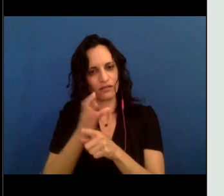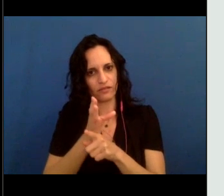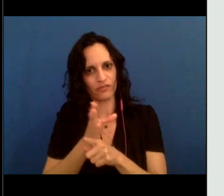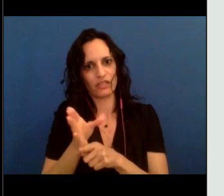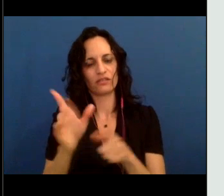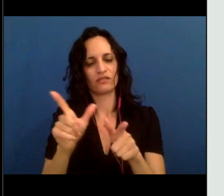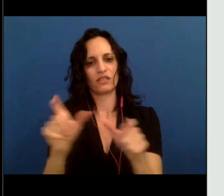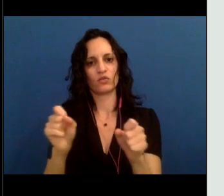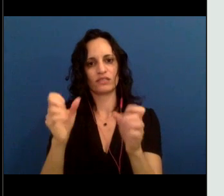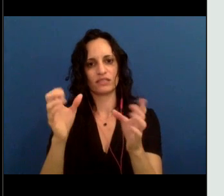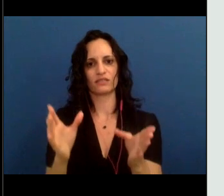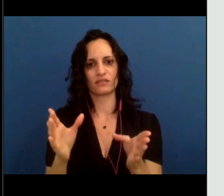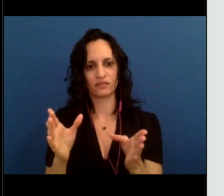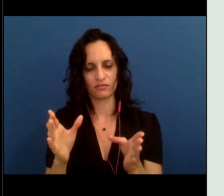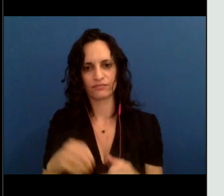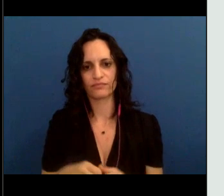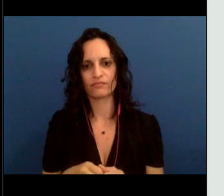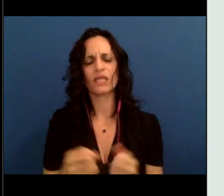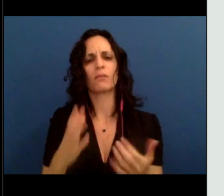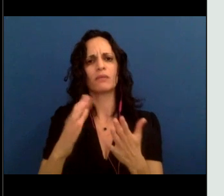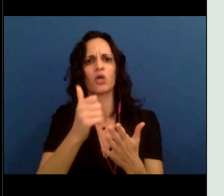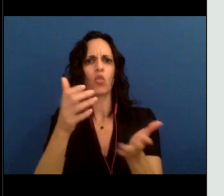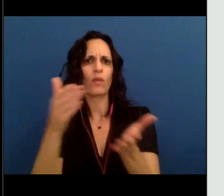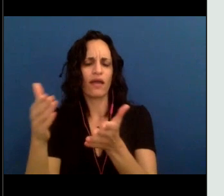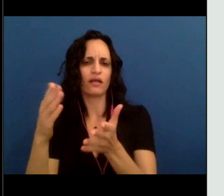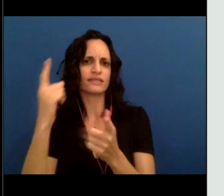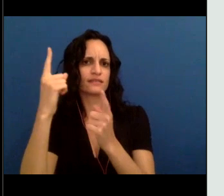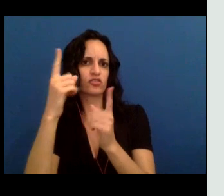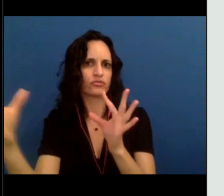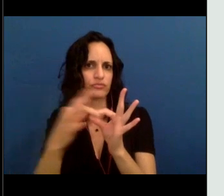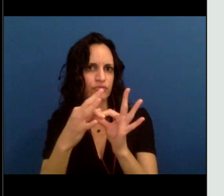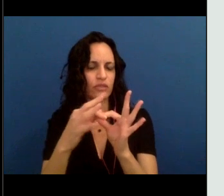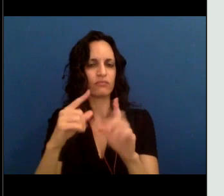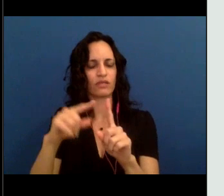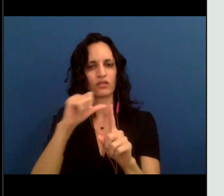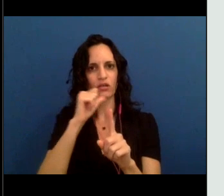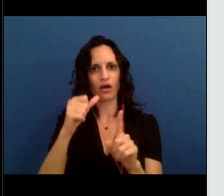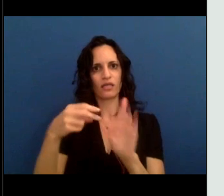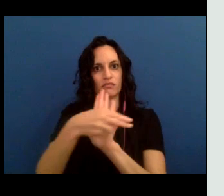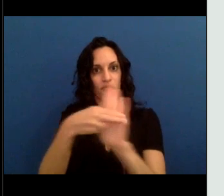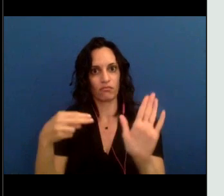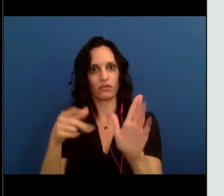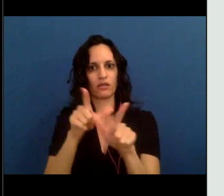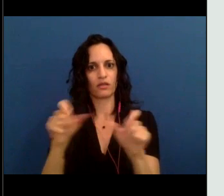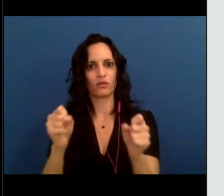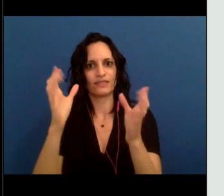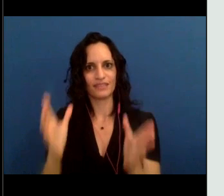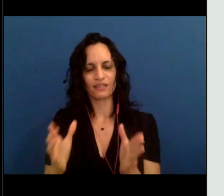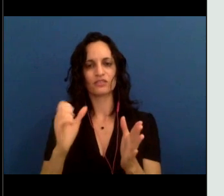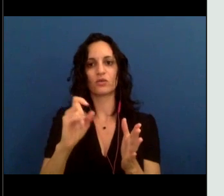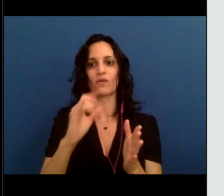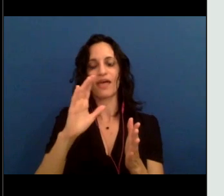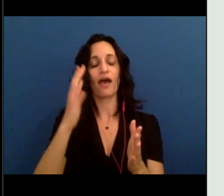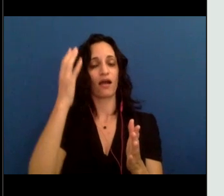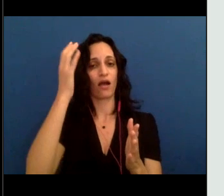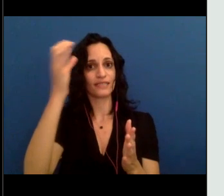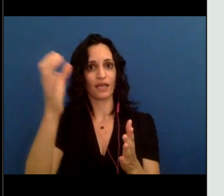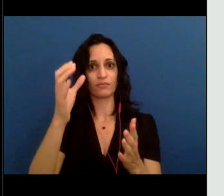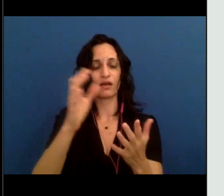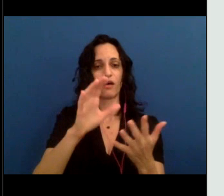considered in other ways as linguists. And so in that way, interdisciplinarity comes full circle to how I even entered